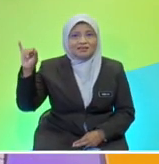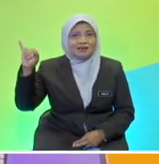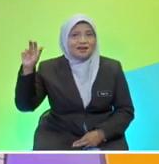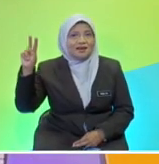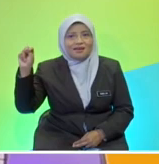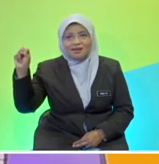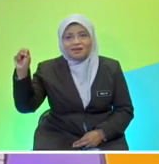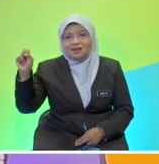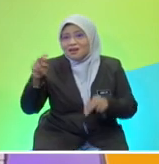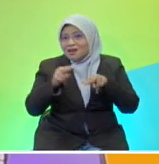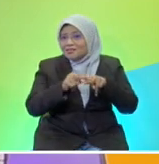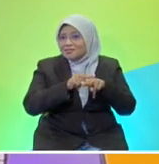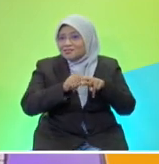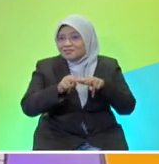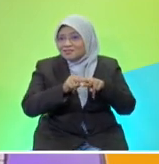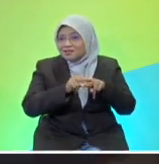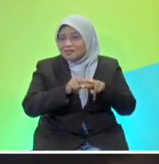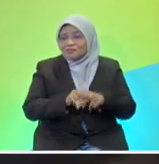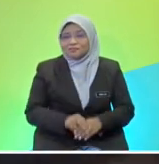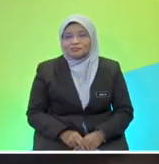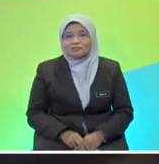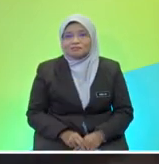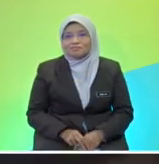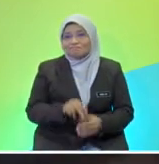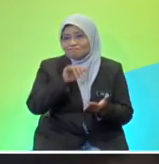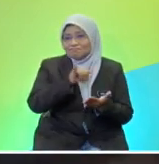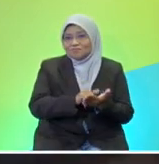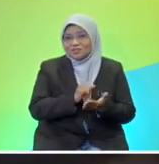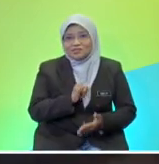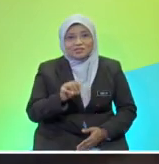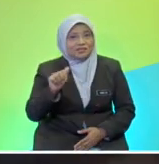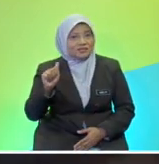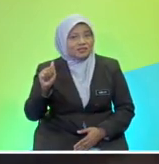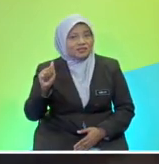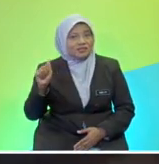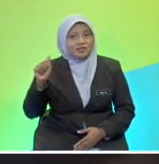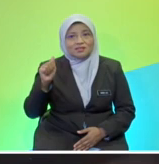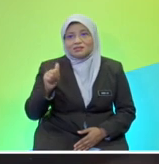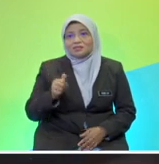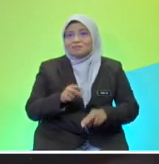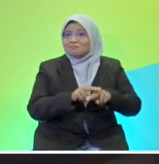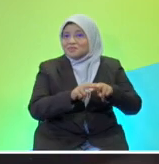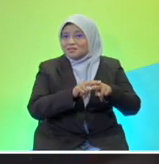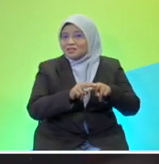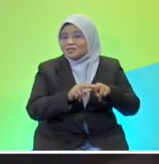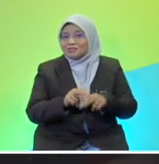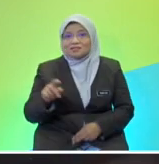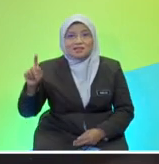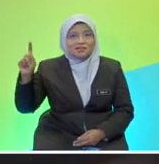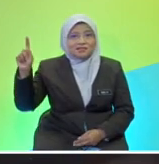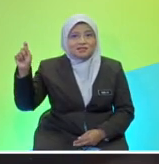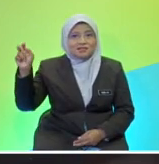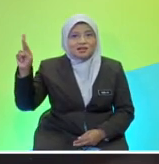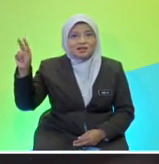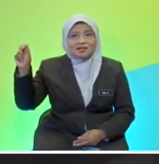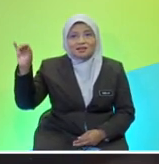T-R-A-I-N. Train. So this is a train. That's a and train. This is how you spell train. Yes. Okay. Okay, let's put that up. Yeah. So